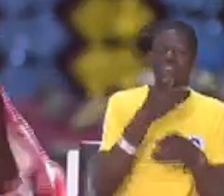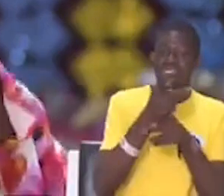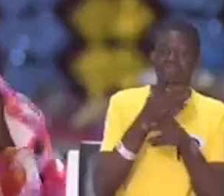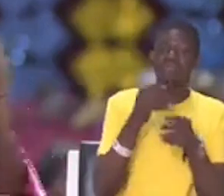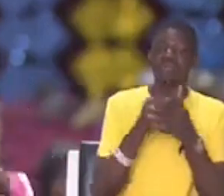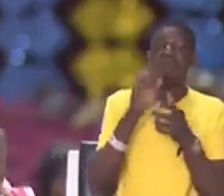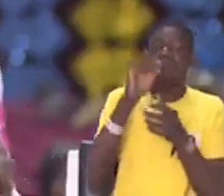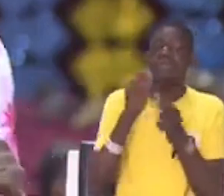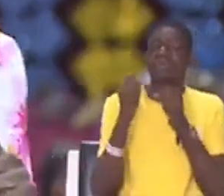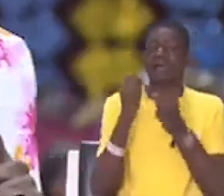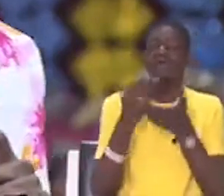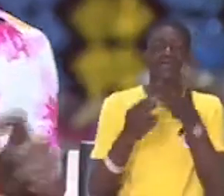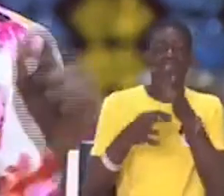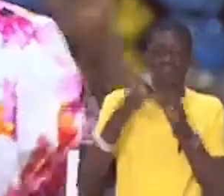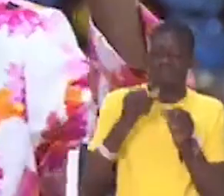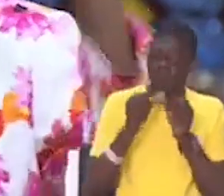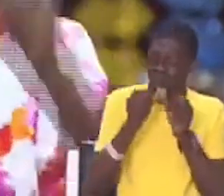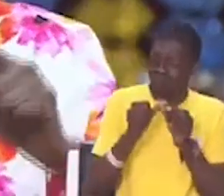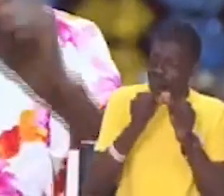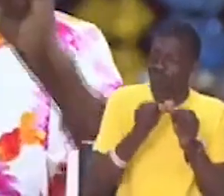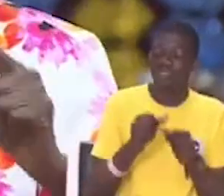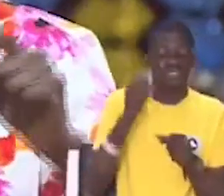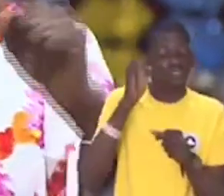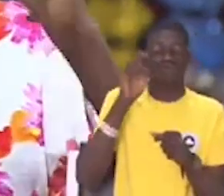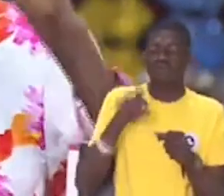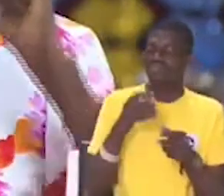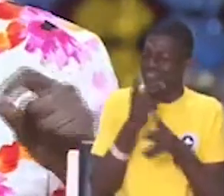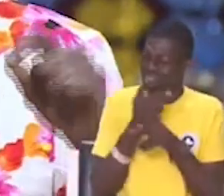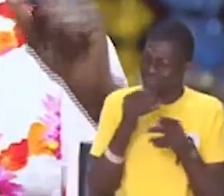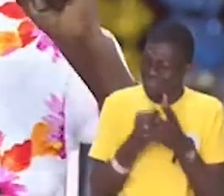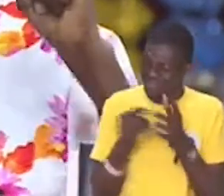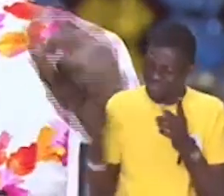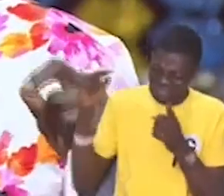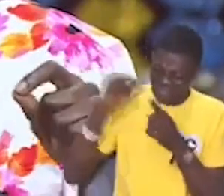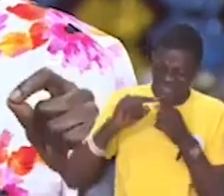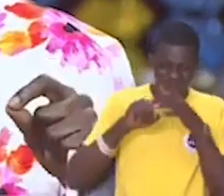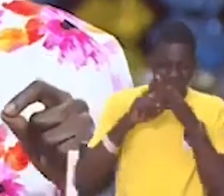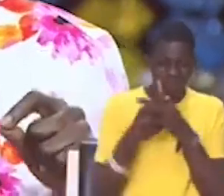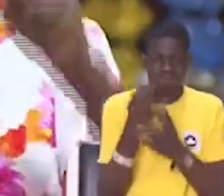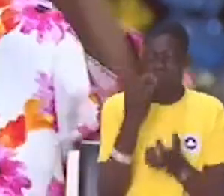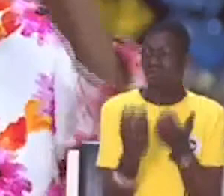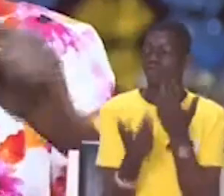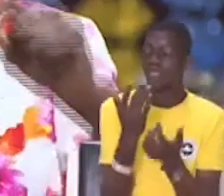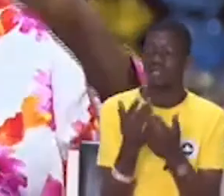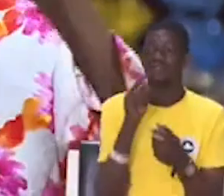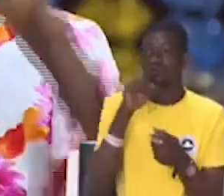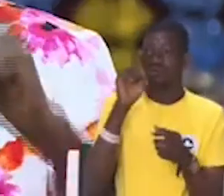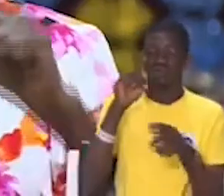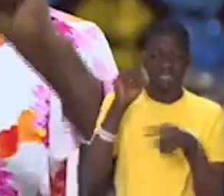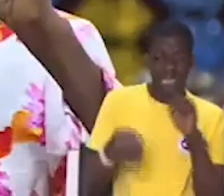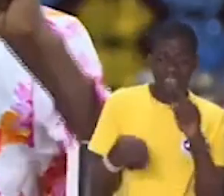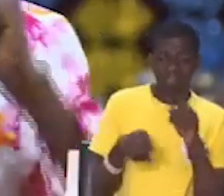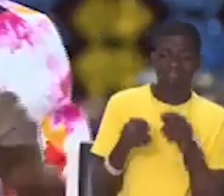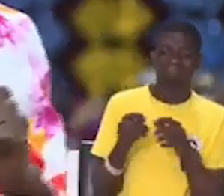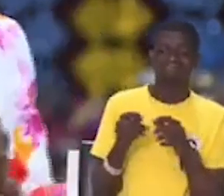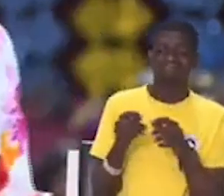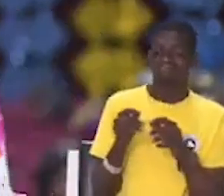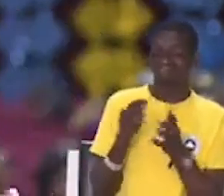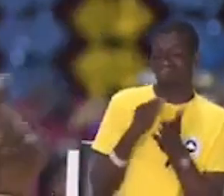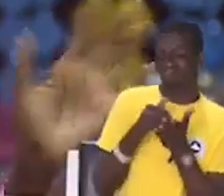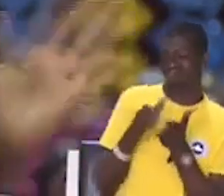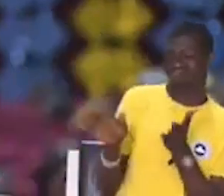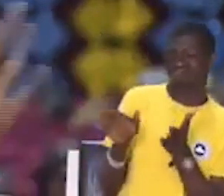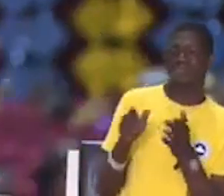the power of the Holy Spirit. You must keep returning to the source of your fire. You cannot exist by